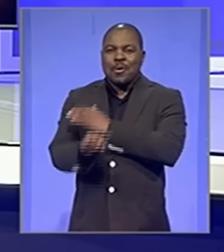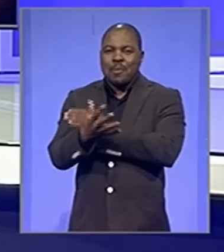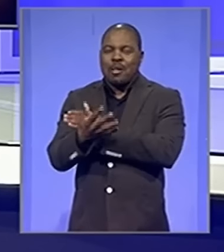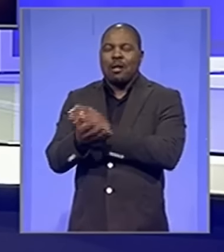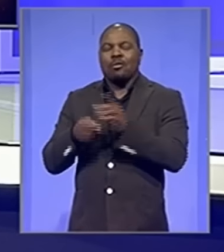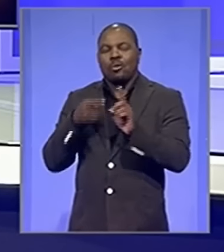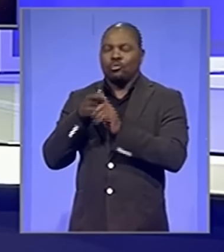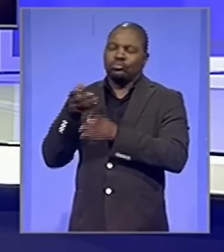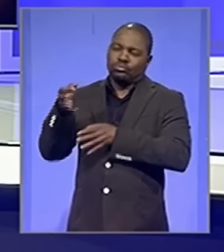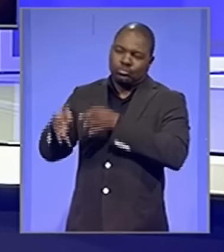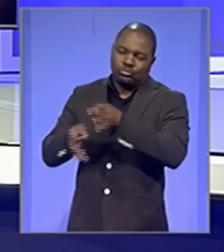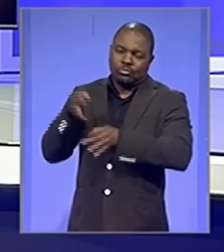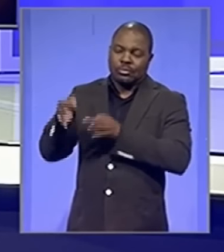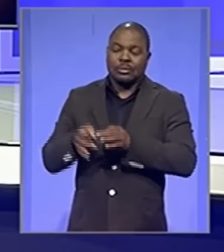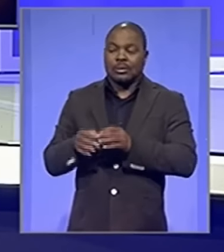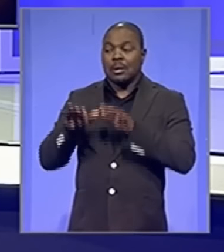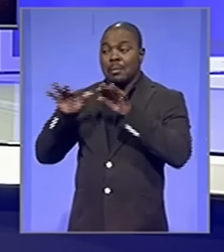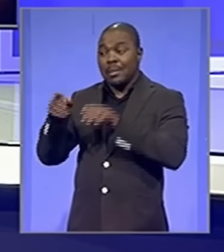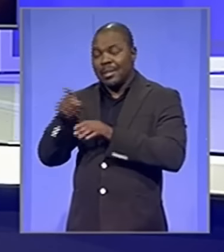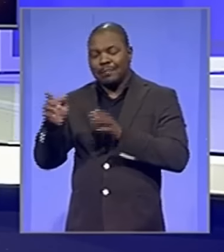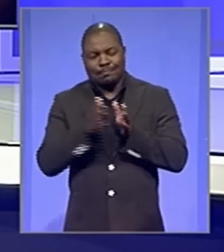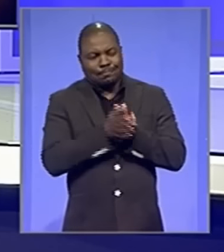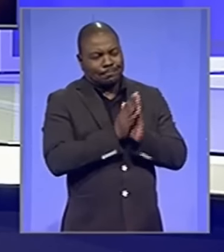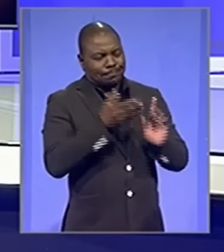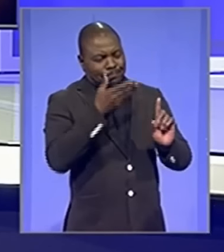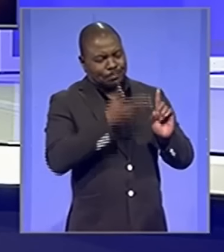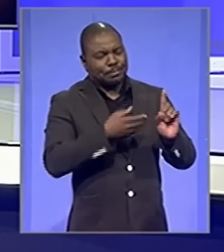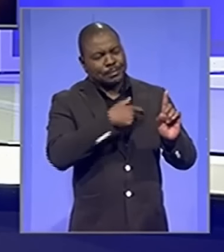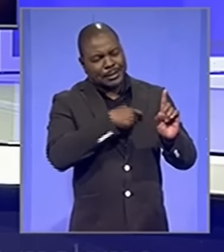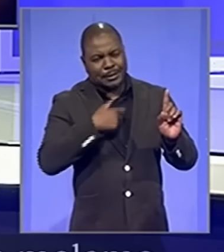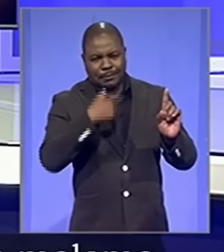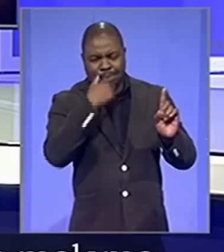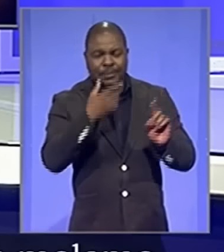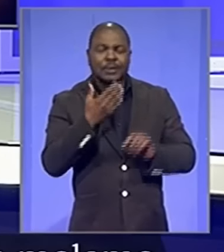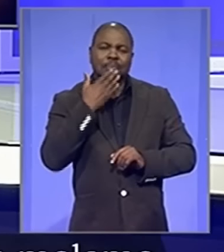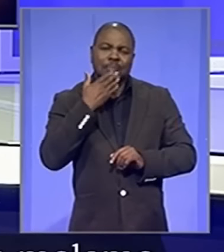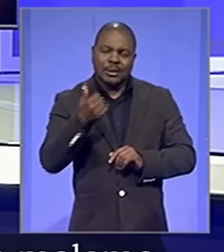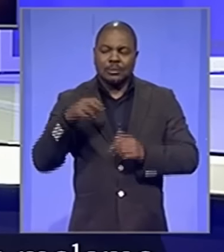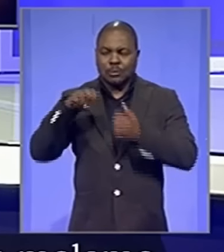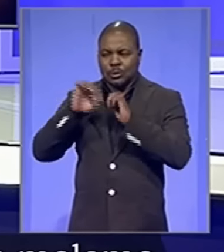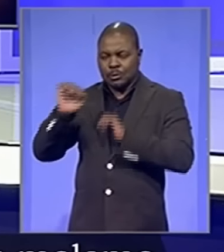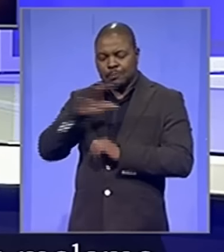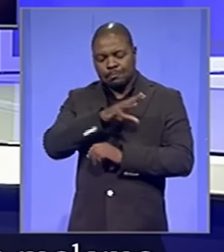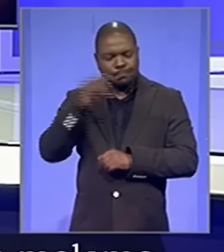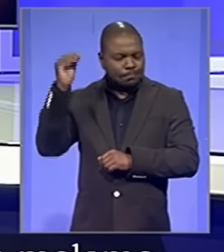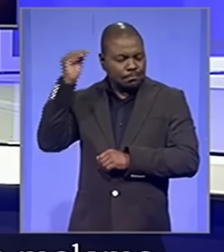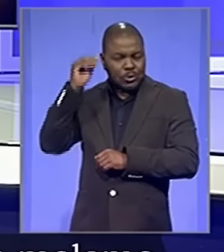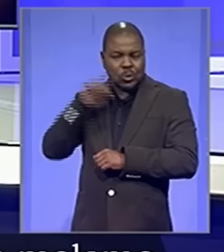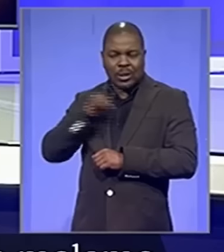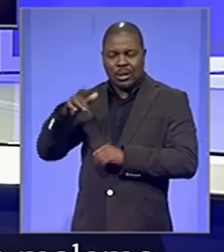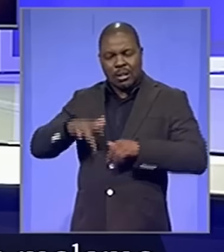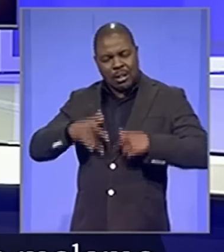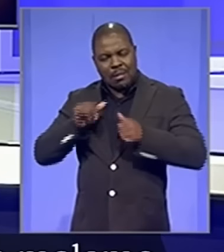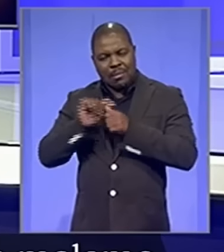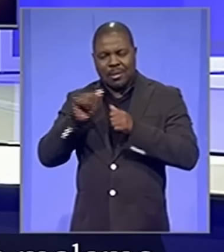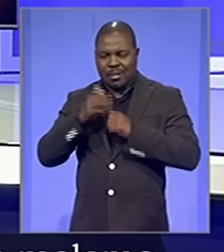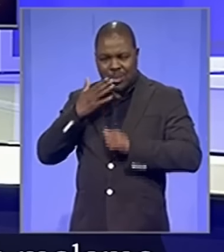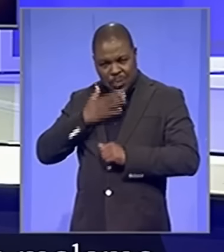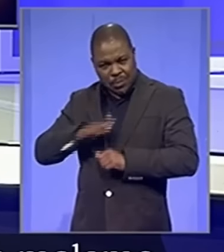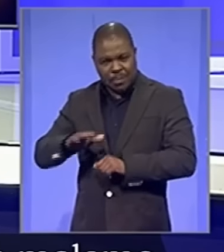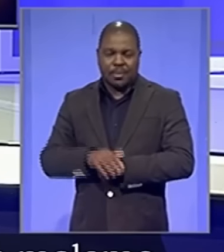Mpumalanga. Badudi ba ipileditse go Mopresidente Ramaphosa go gopola mathata a bona a go lwela bophelo bjo